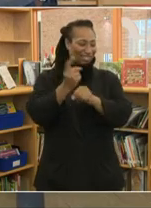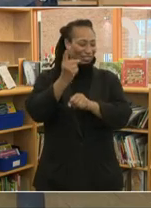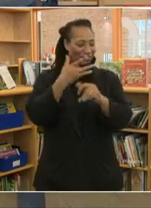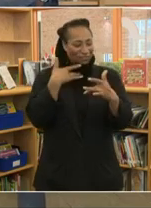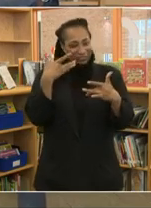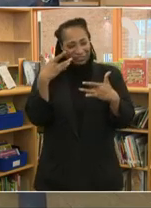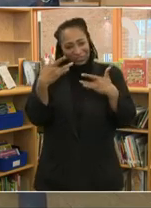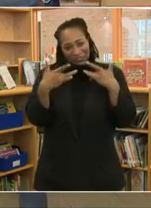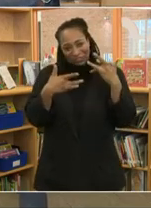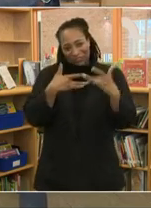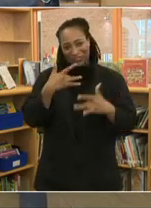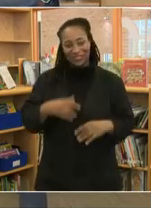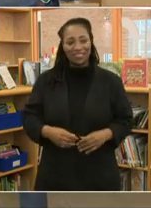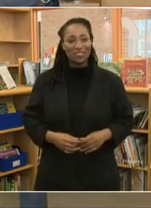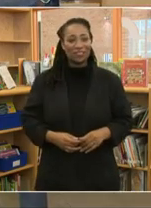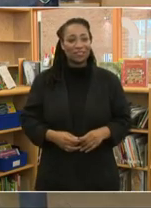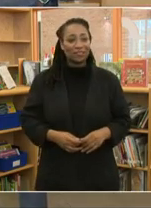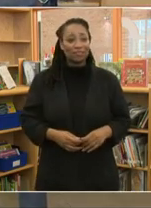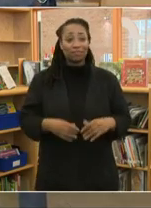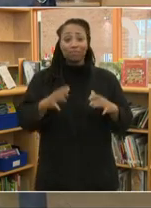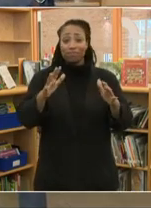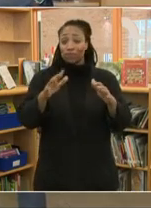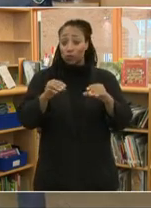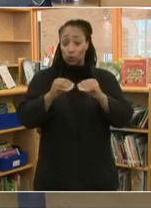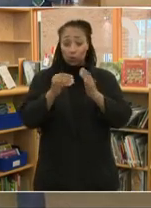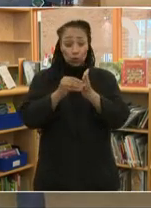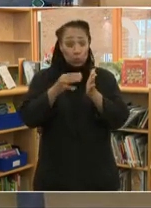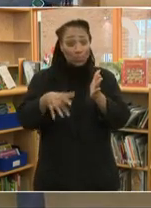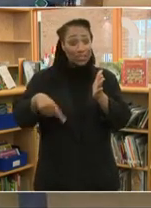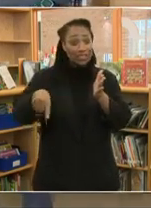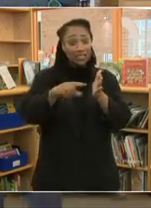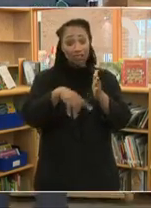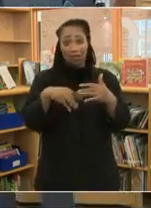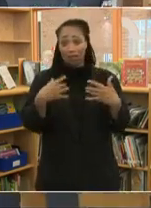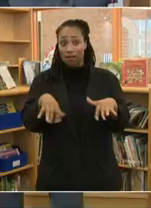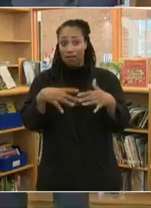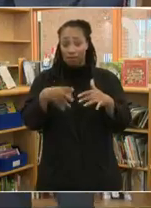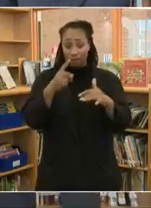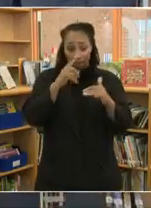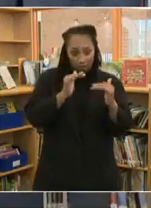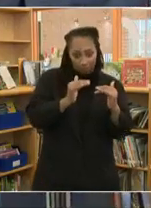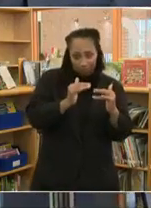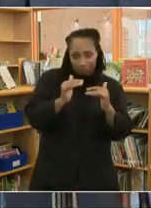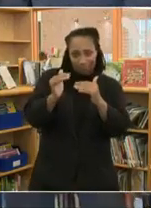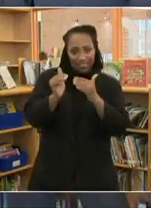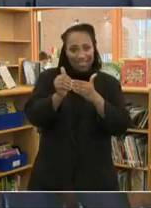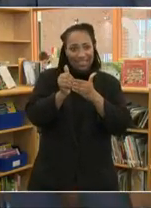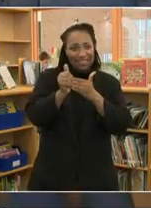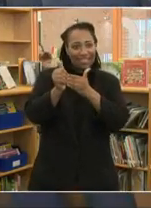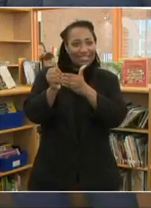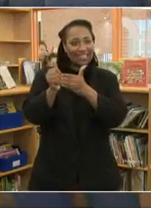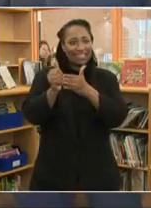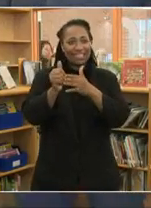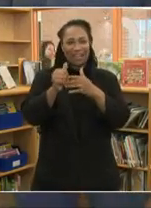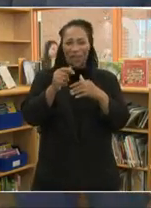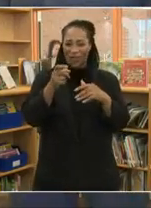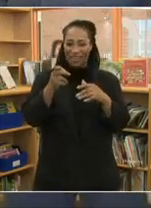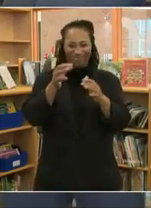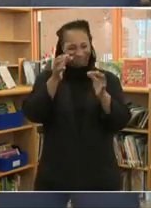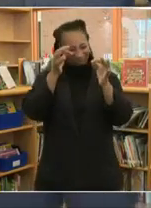the Council of the District of Columbia a law that makes the redback salamander the